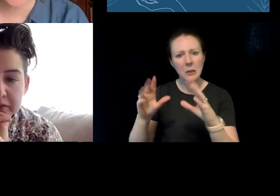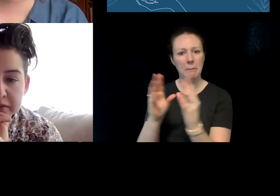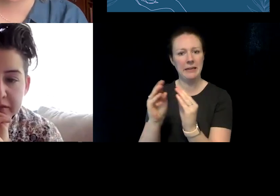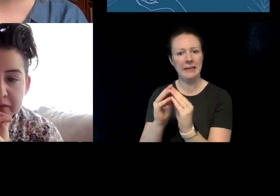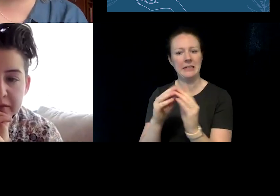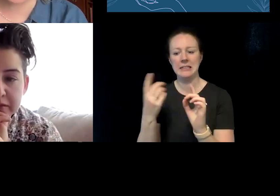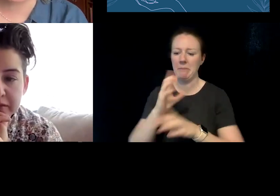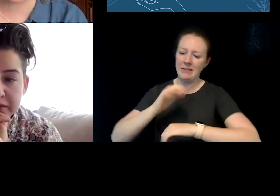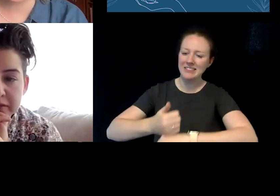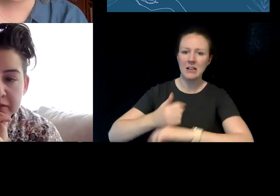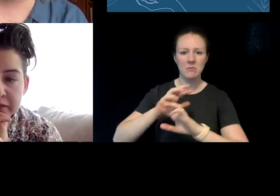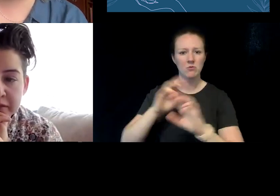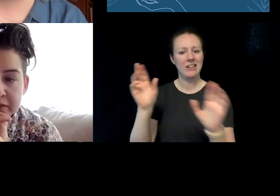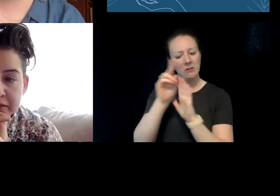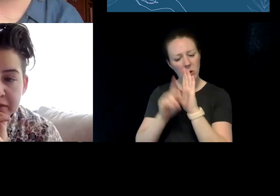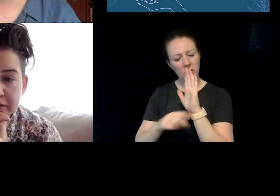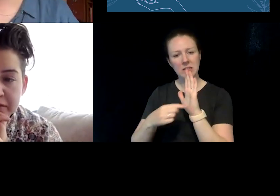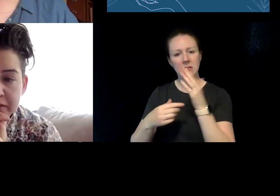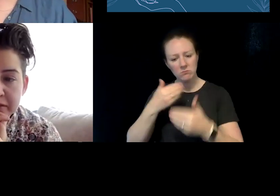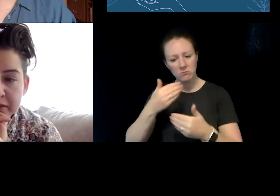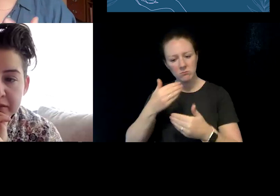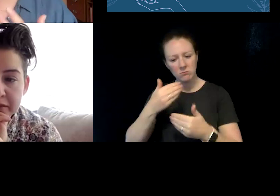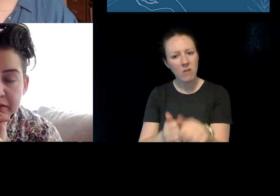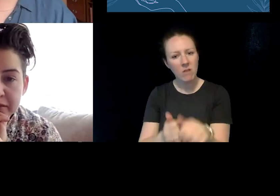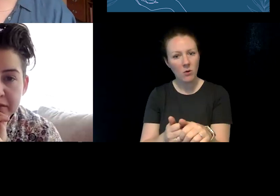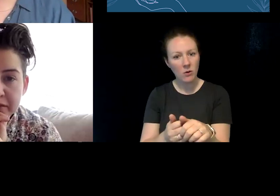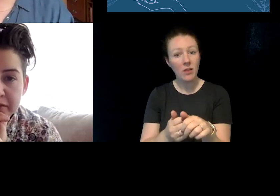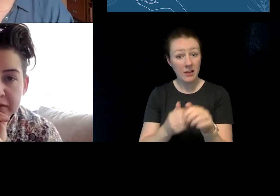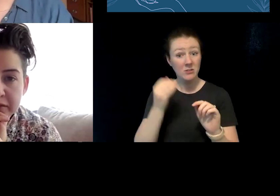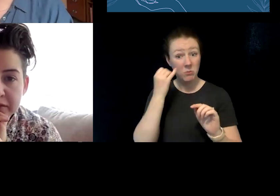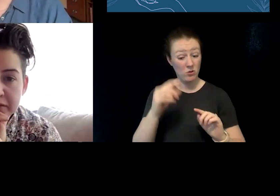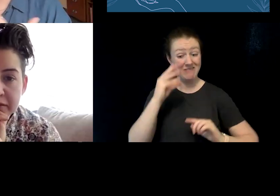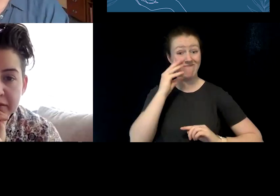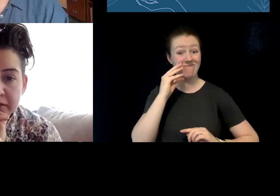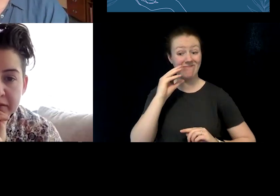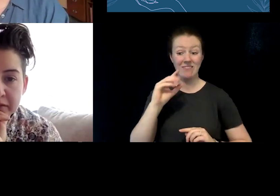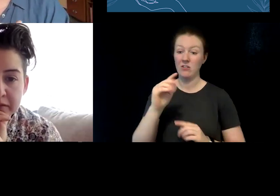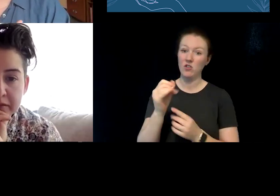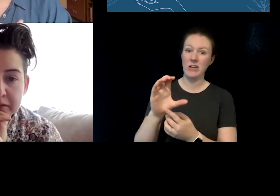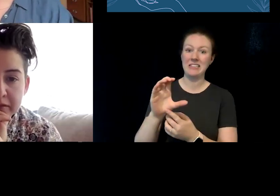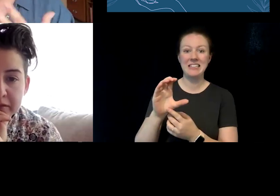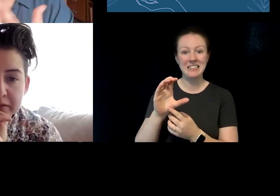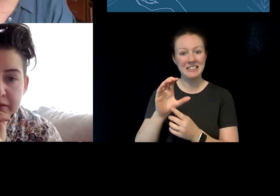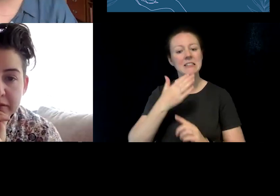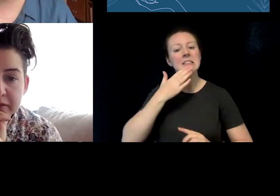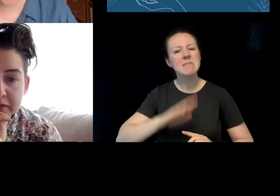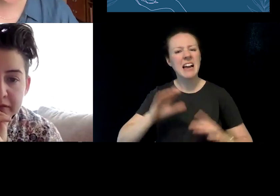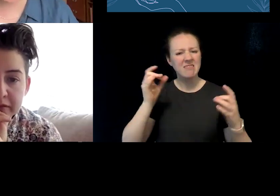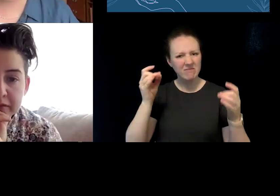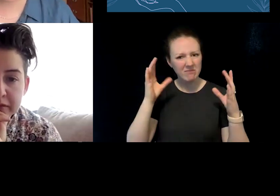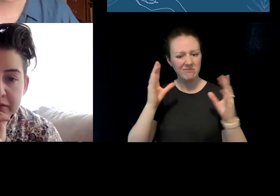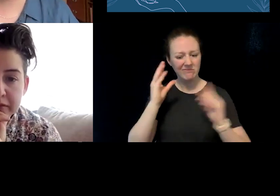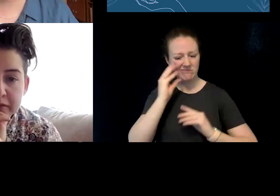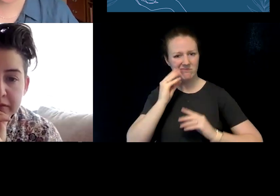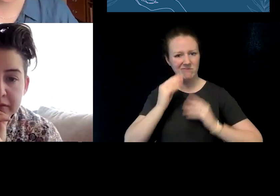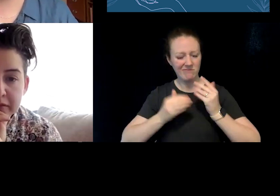a process for you to follow. So while you're in it and you're experiencing a toxic situation, you have a way